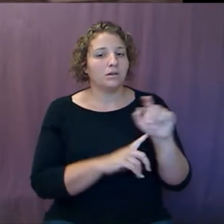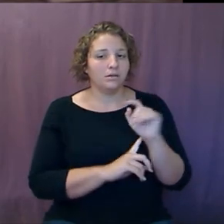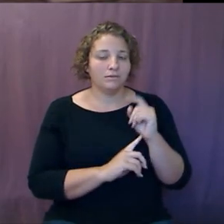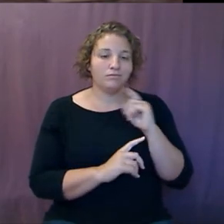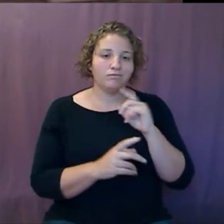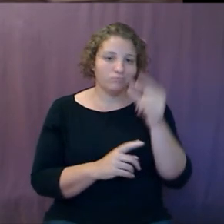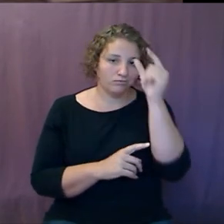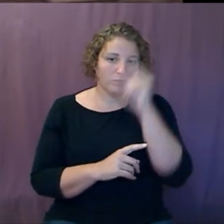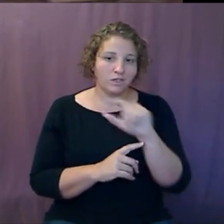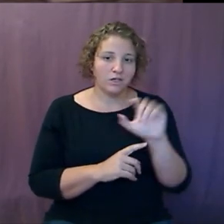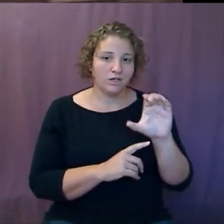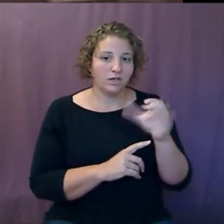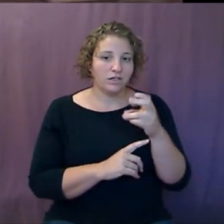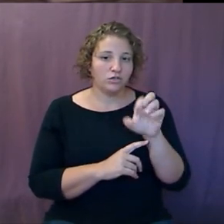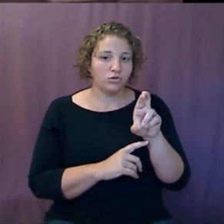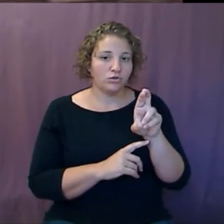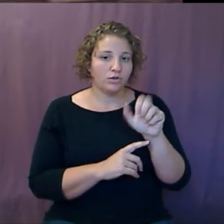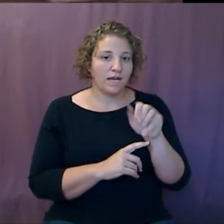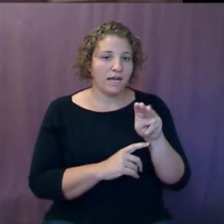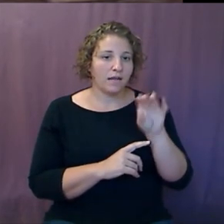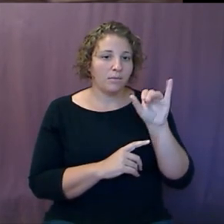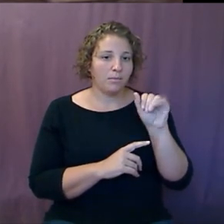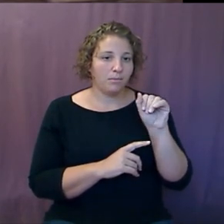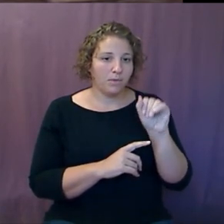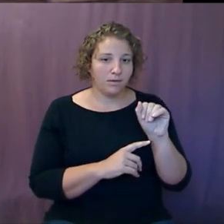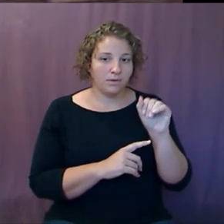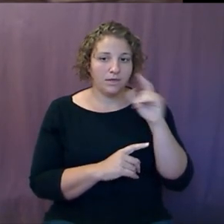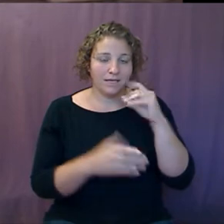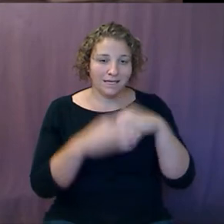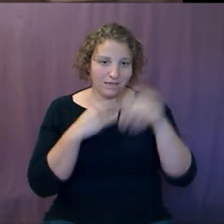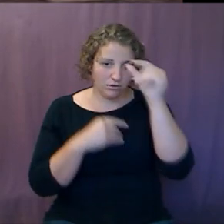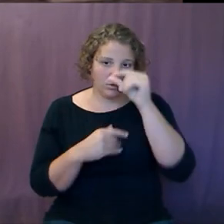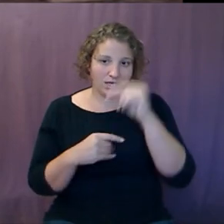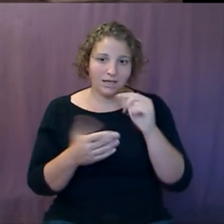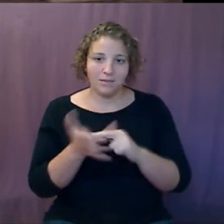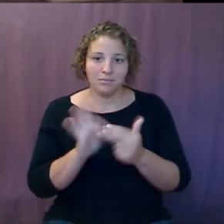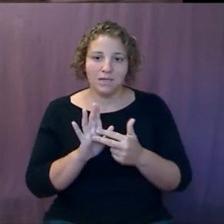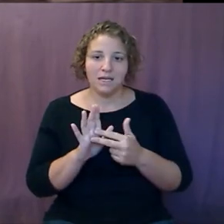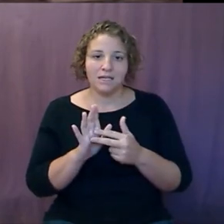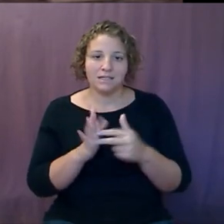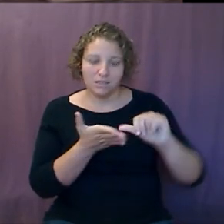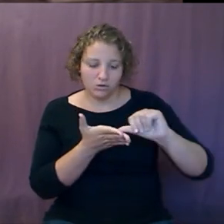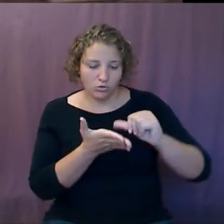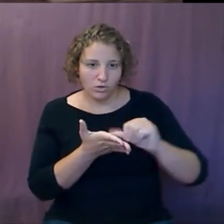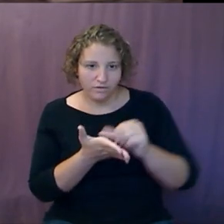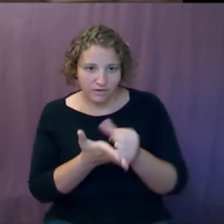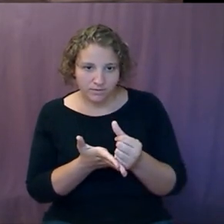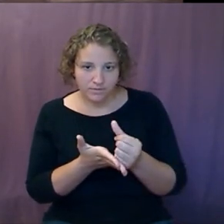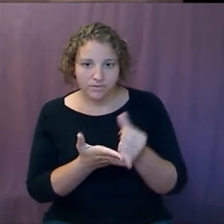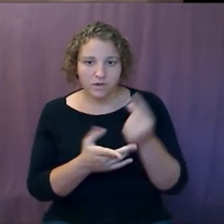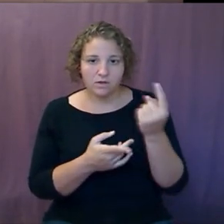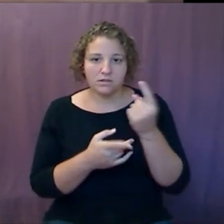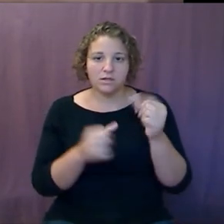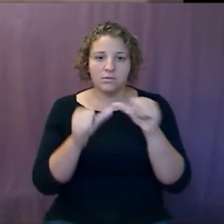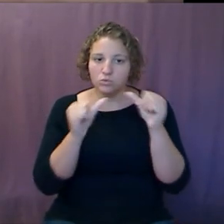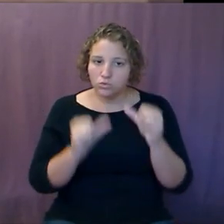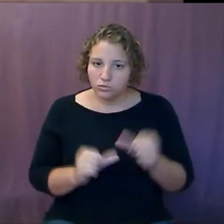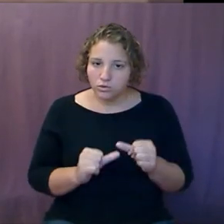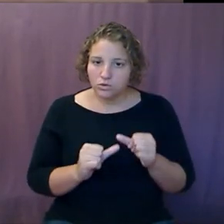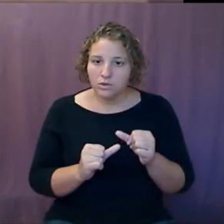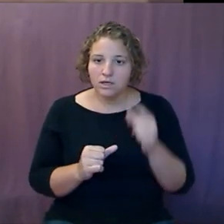from the charagma in the Greek simply means a essentially an engraving something graven or sculptured